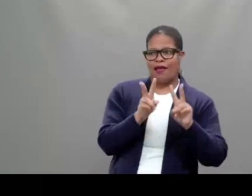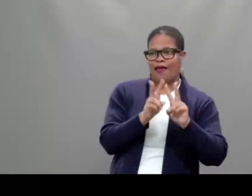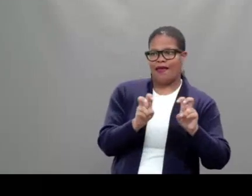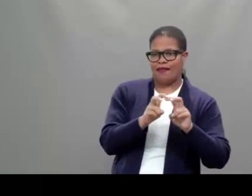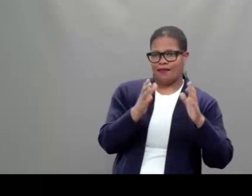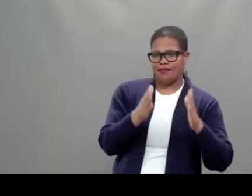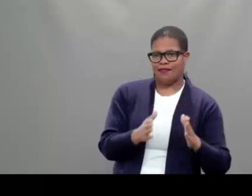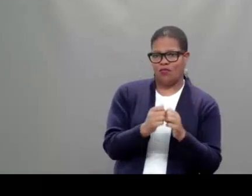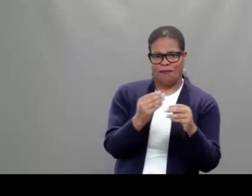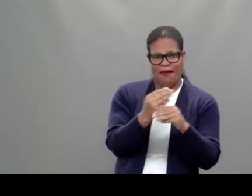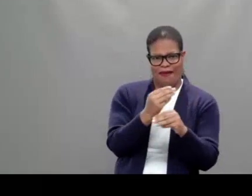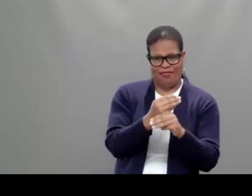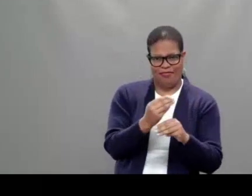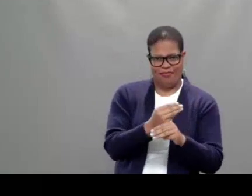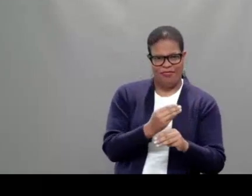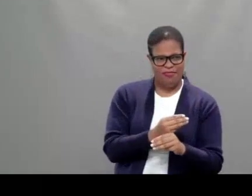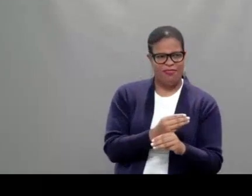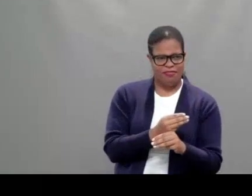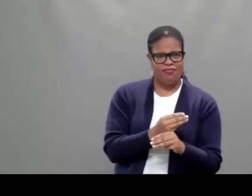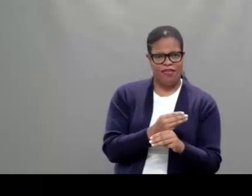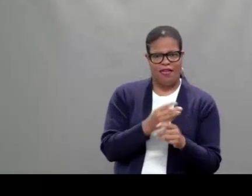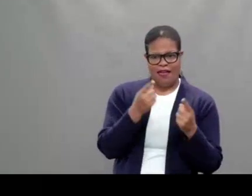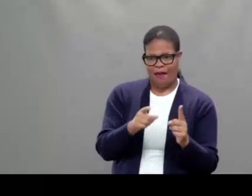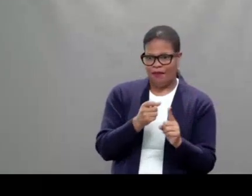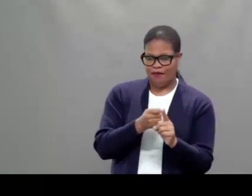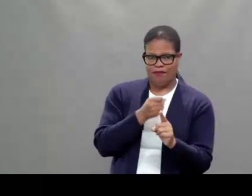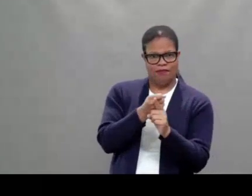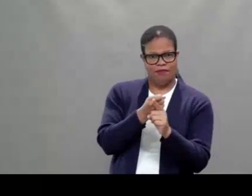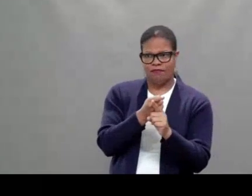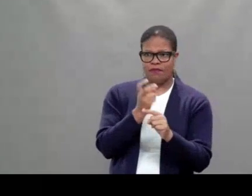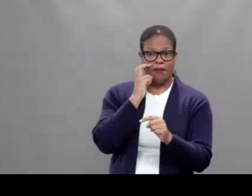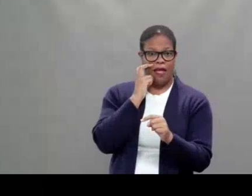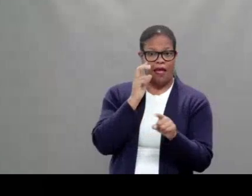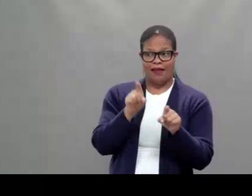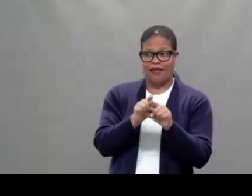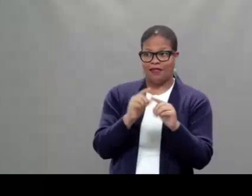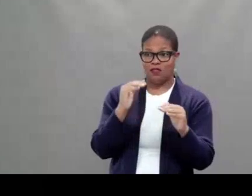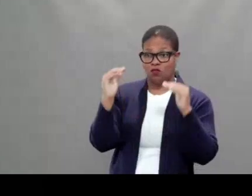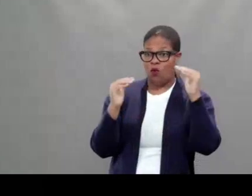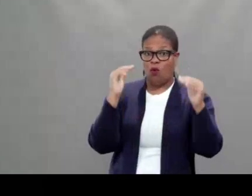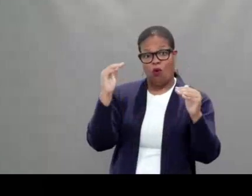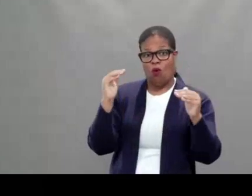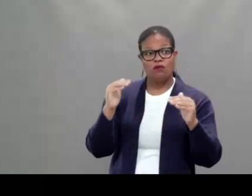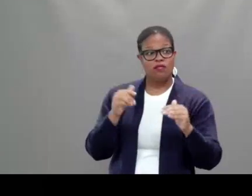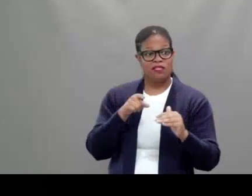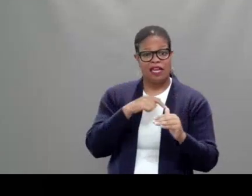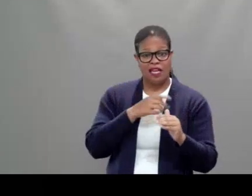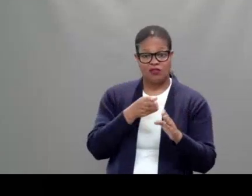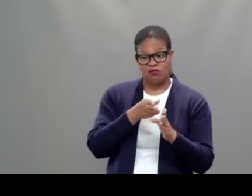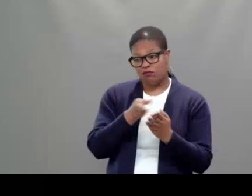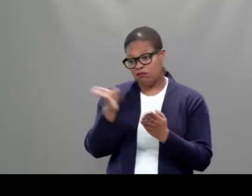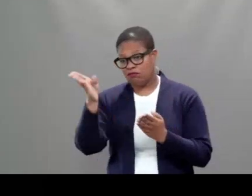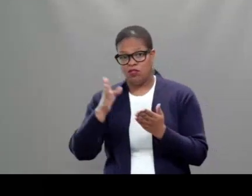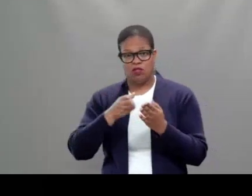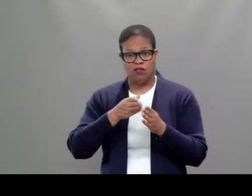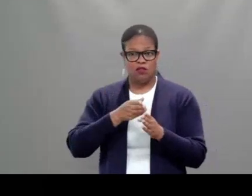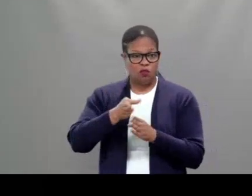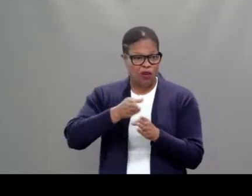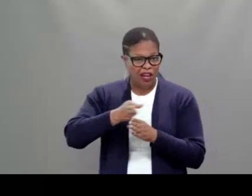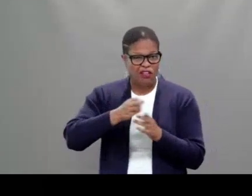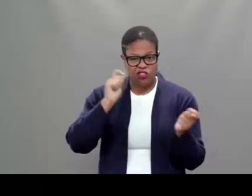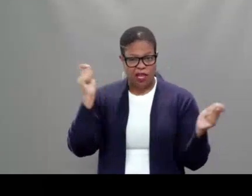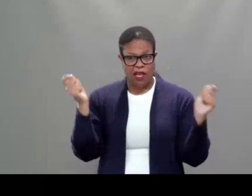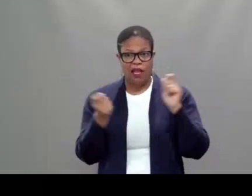analyst with math, and he went blind as an adult and just having to change his career. And so he's working